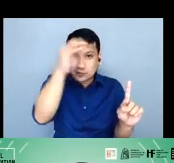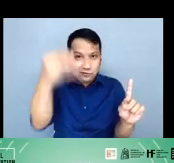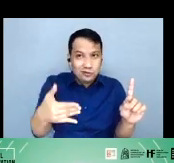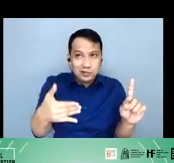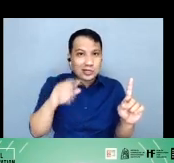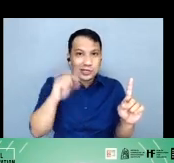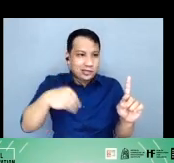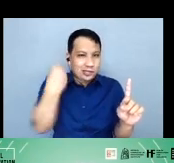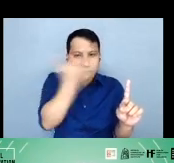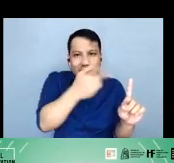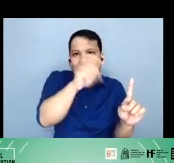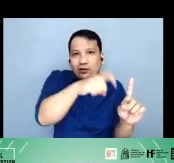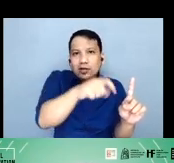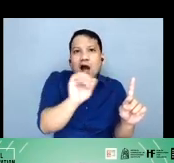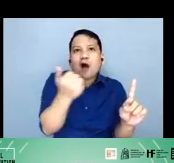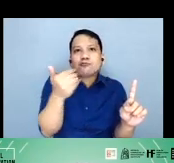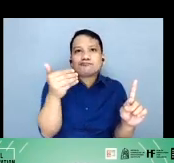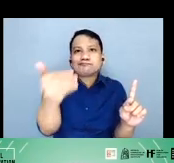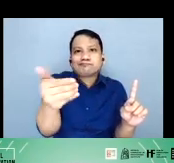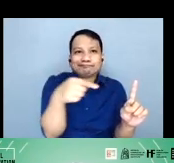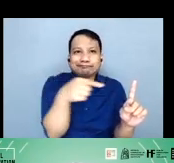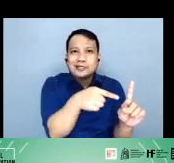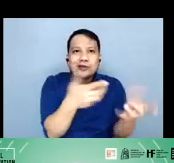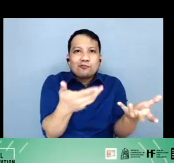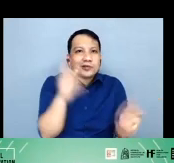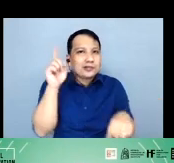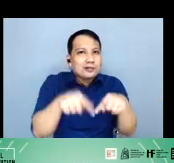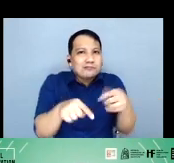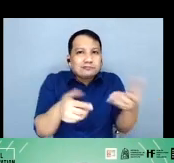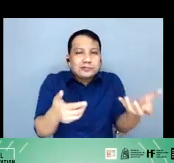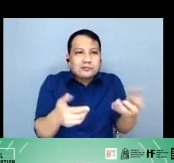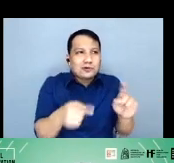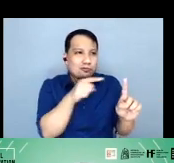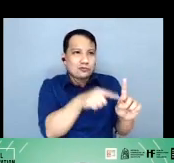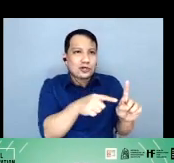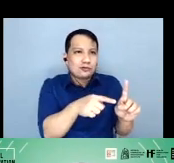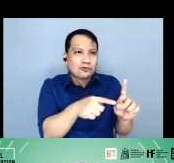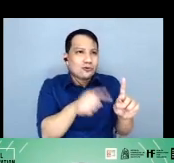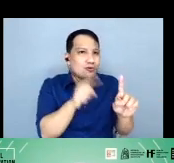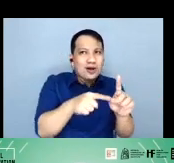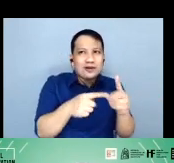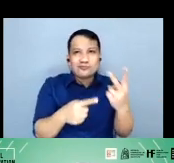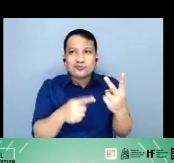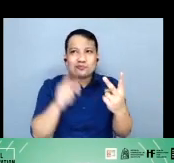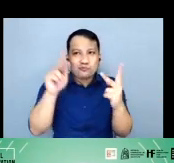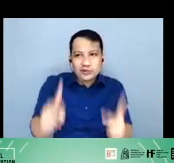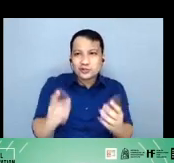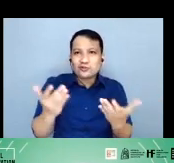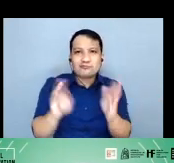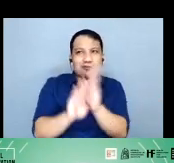needs, then how is it sustainable if it comes at the cost of one or more or anyone's